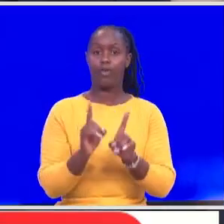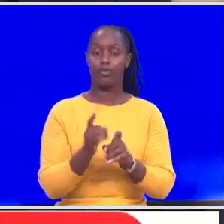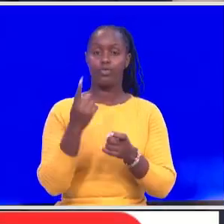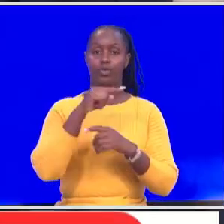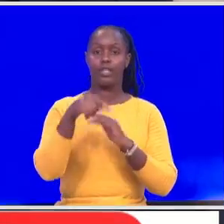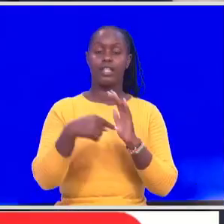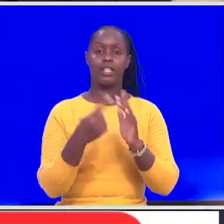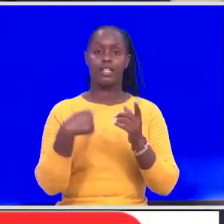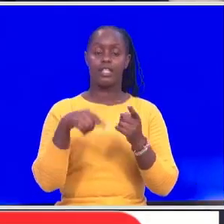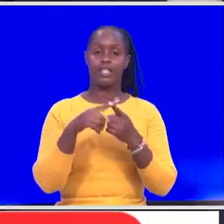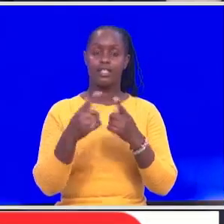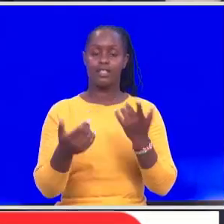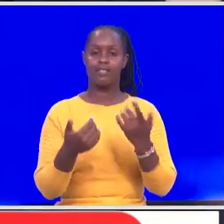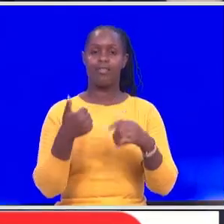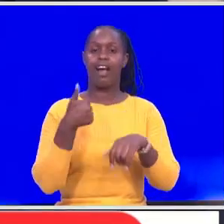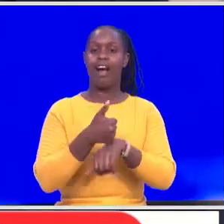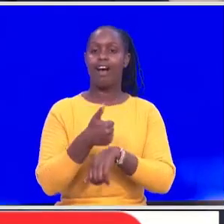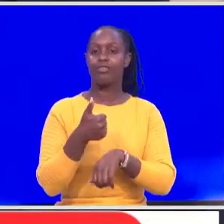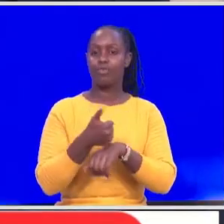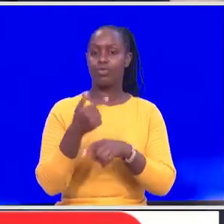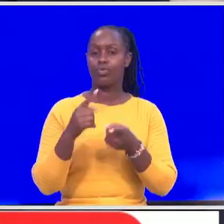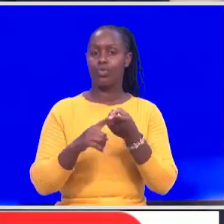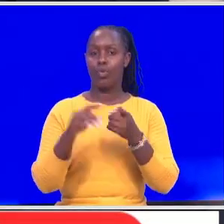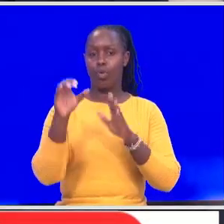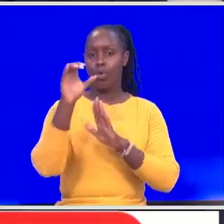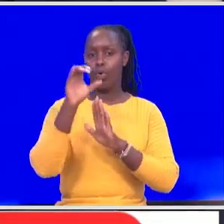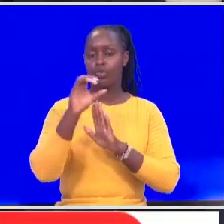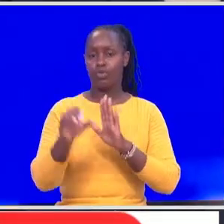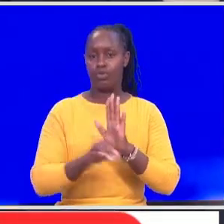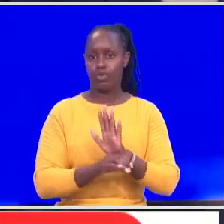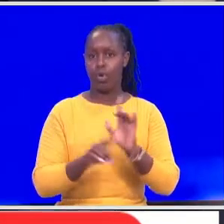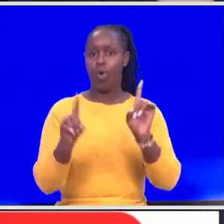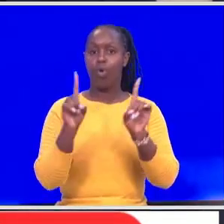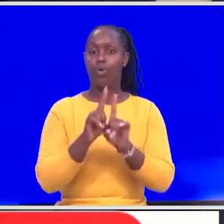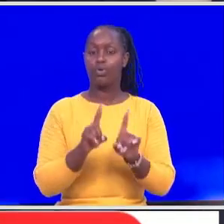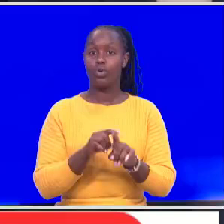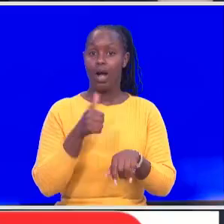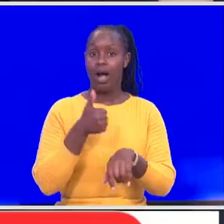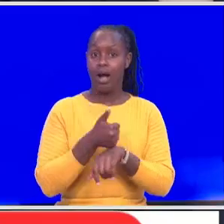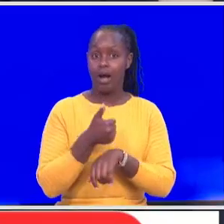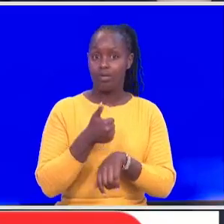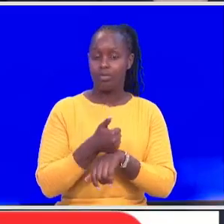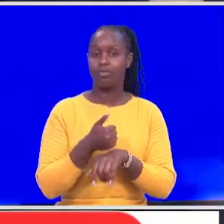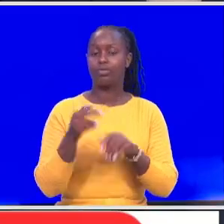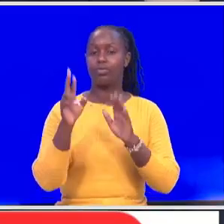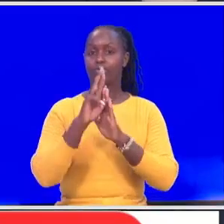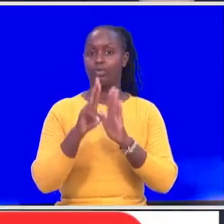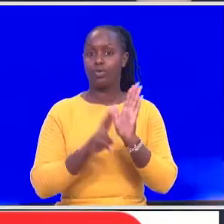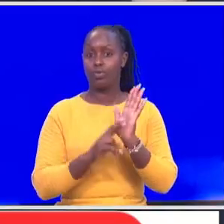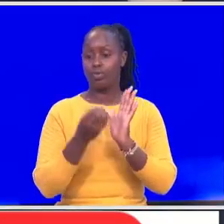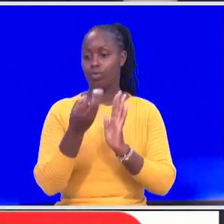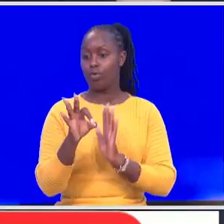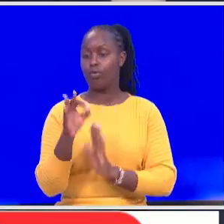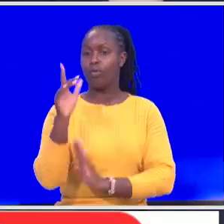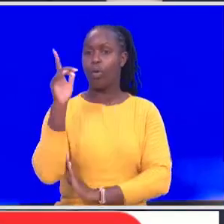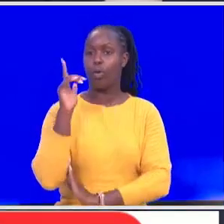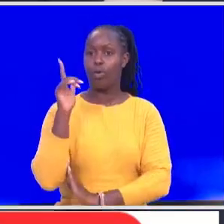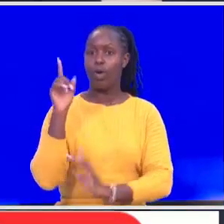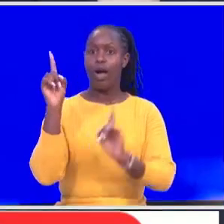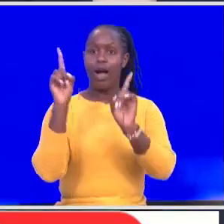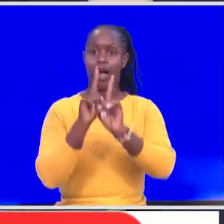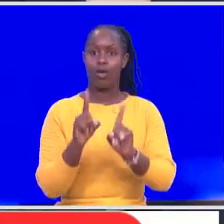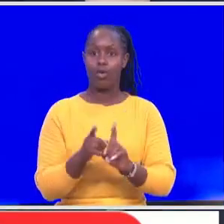the Constitution. It is also an assault to the rule of law and the very